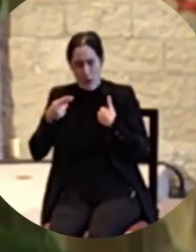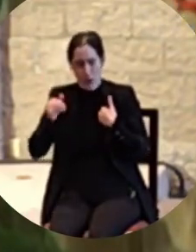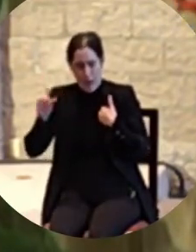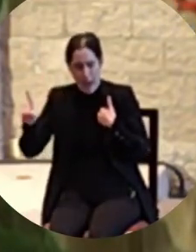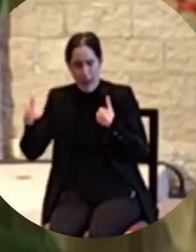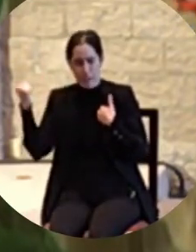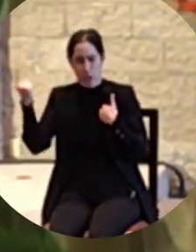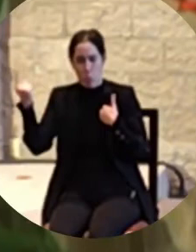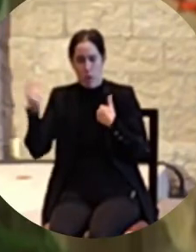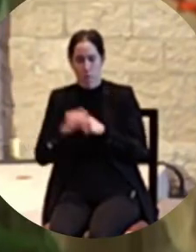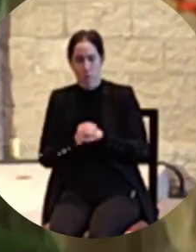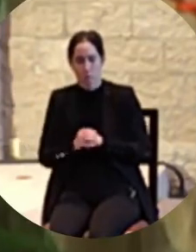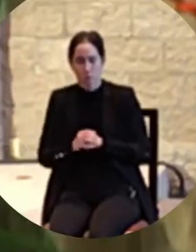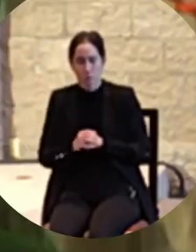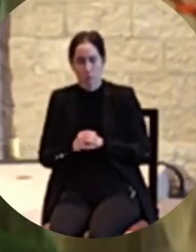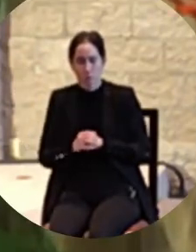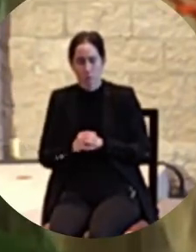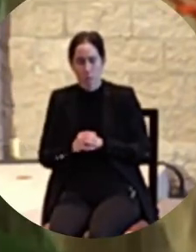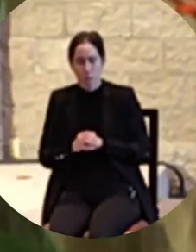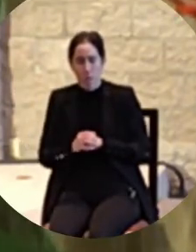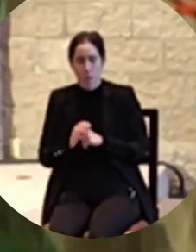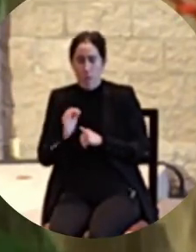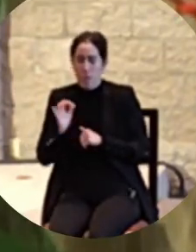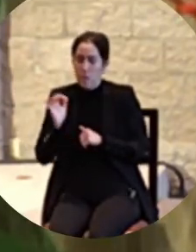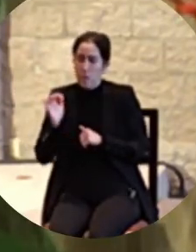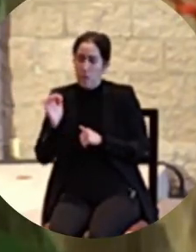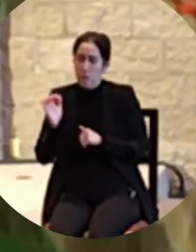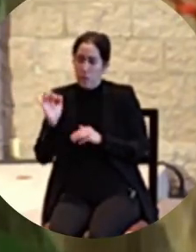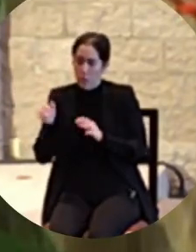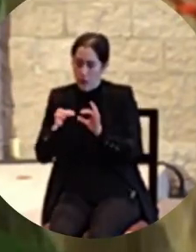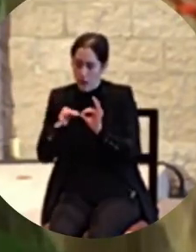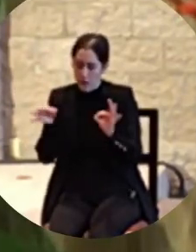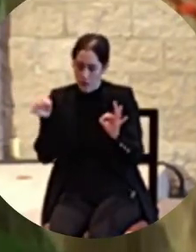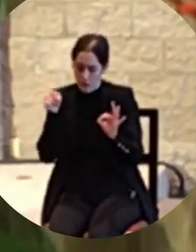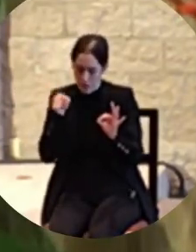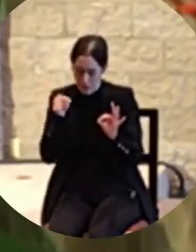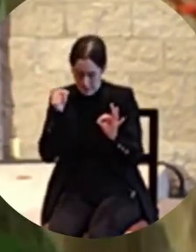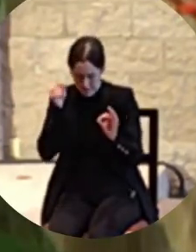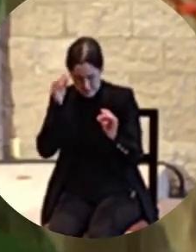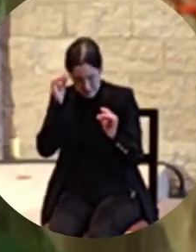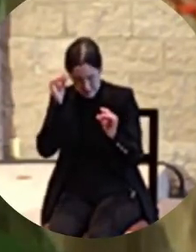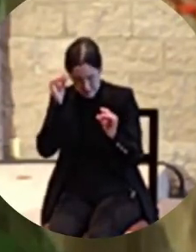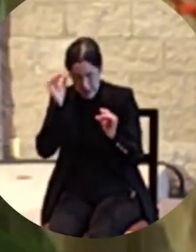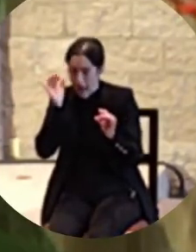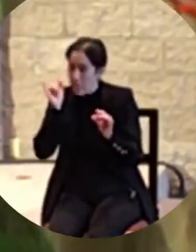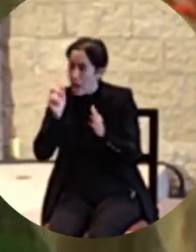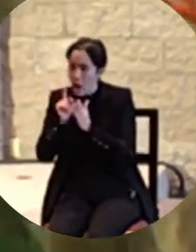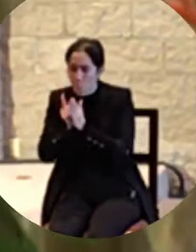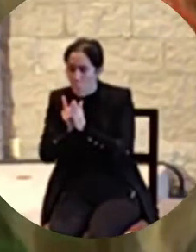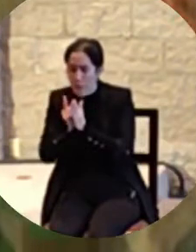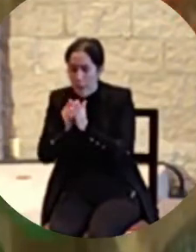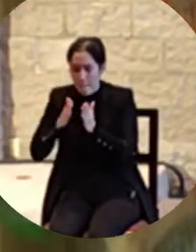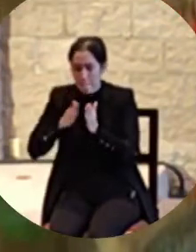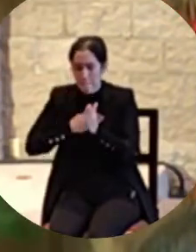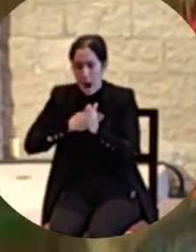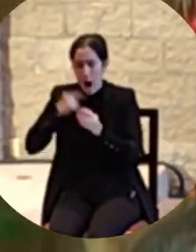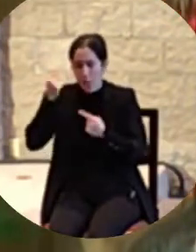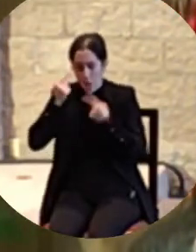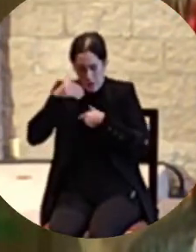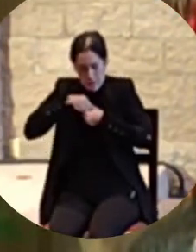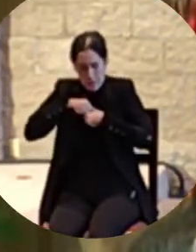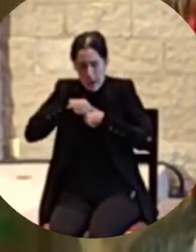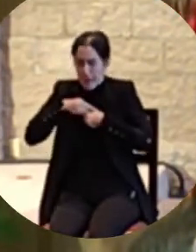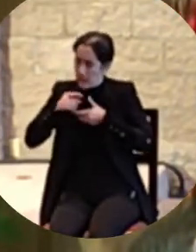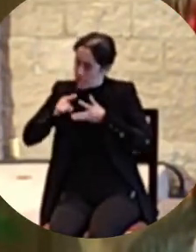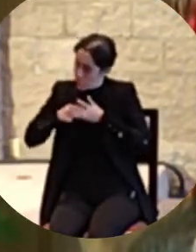And it was at that point that I began to change my inner thinking. It was at that point that I began to change my inner thinking